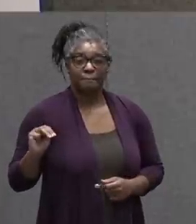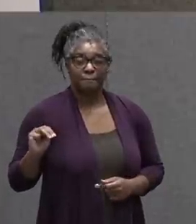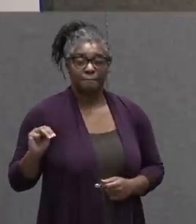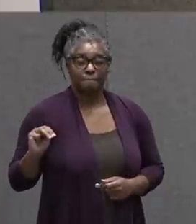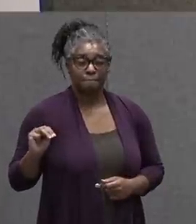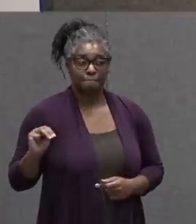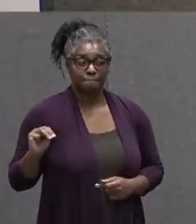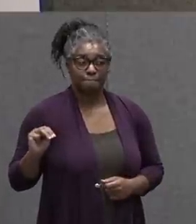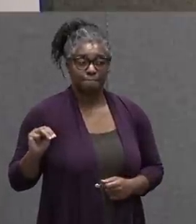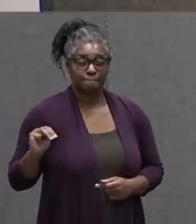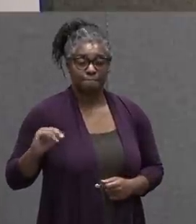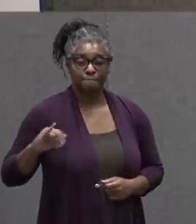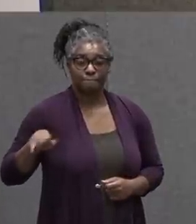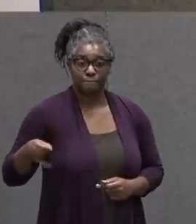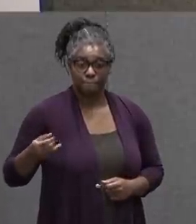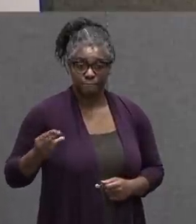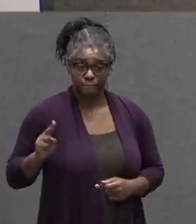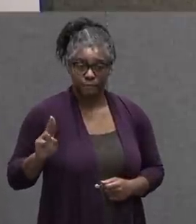J.